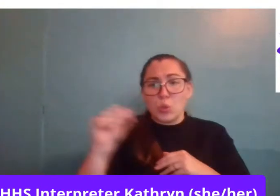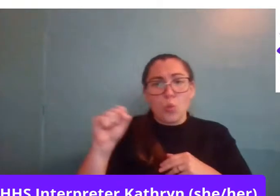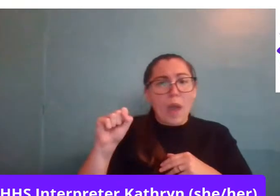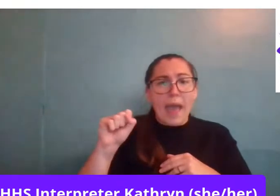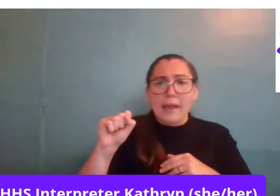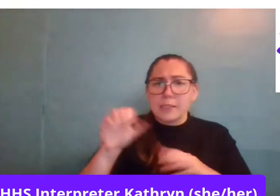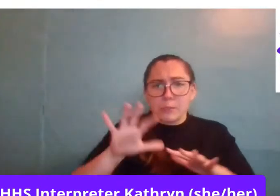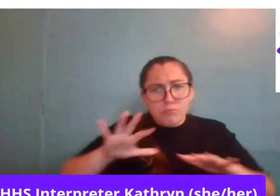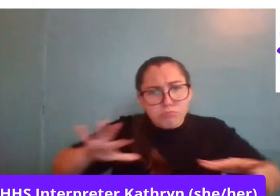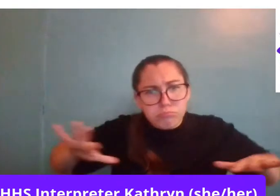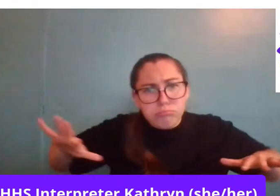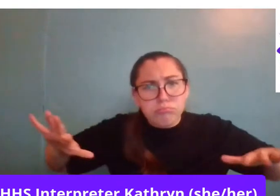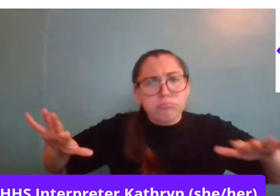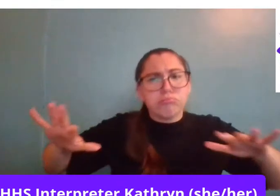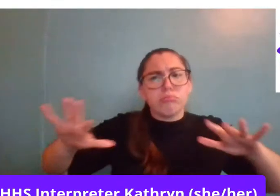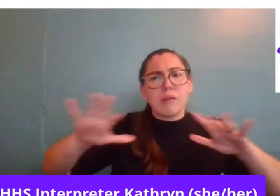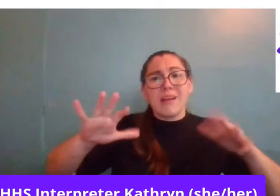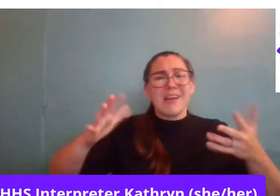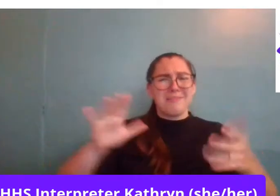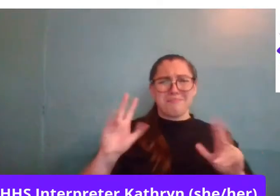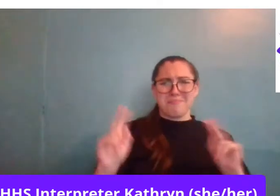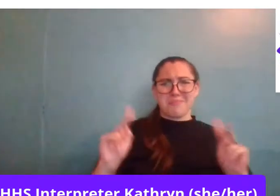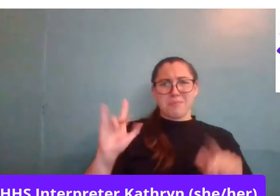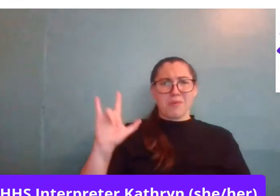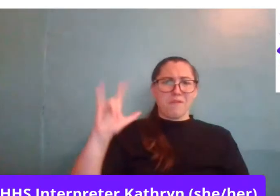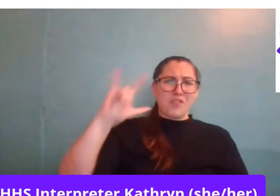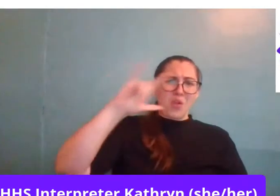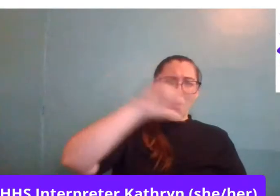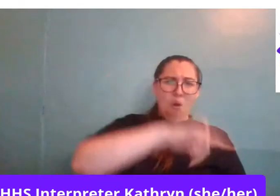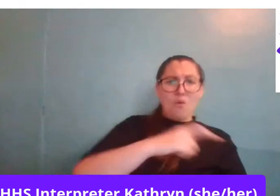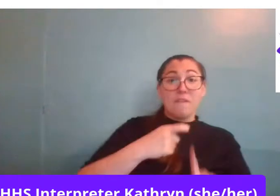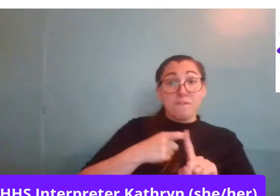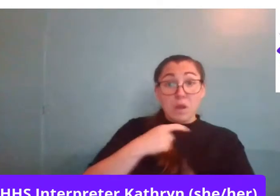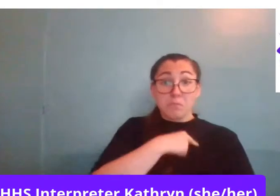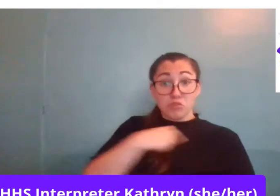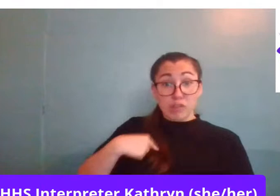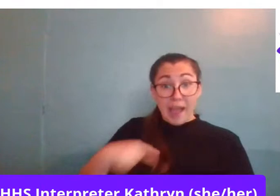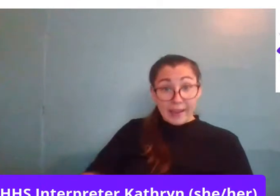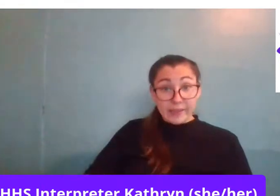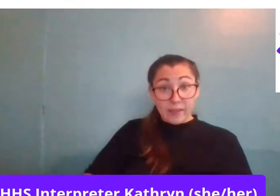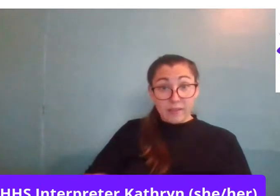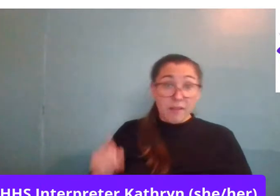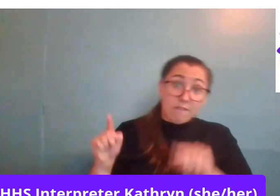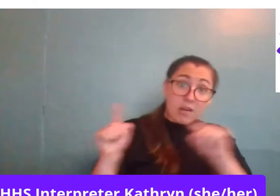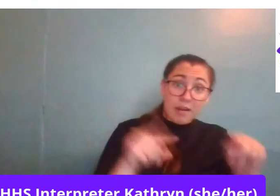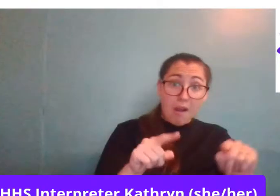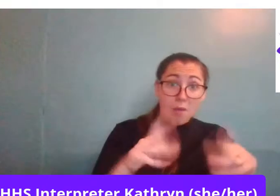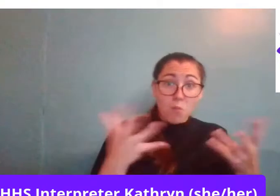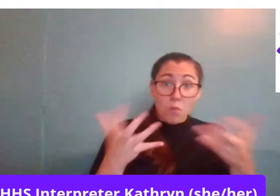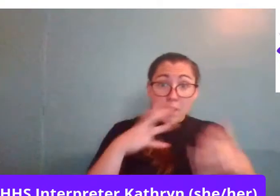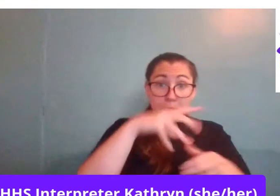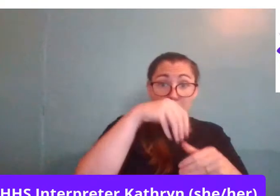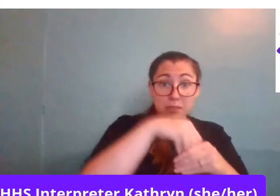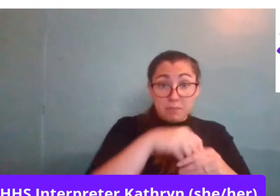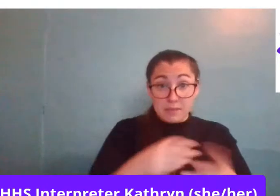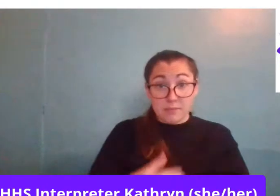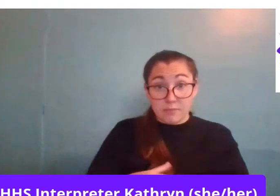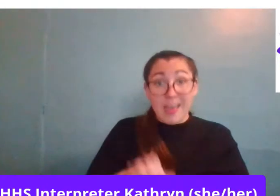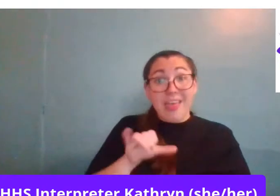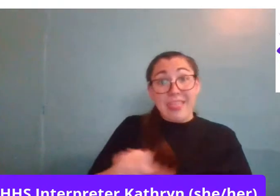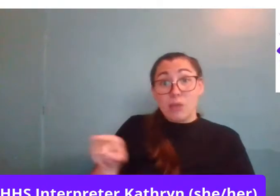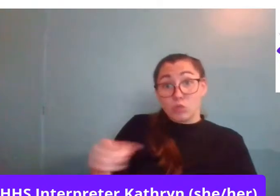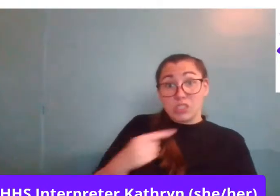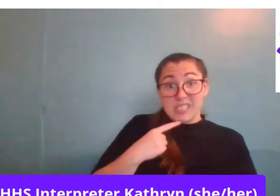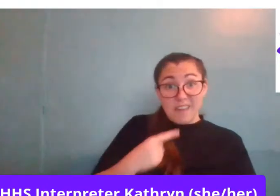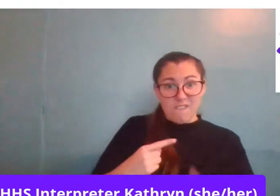countries. There are people who have flown as far as from China to participate. And this is what she said was going to be my